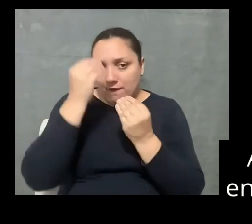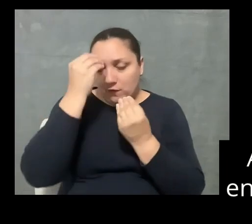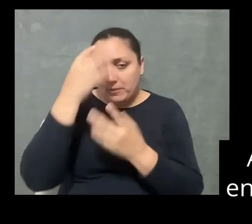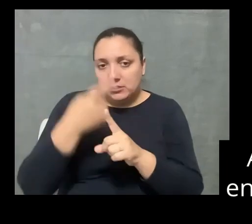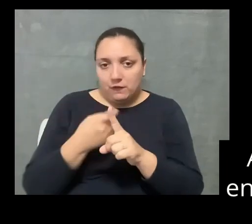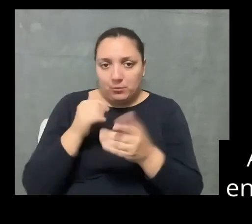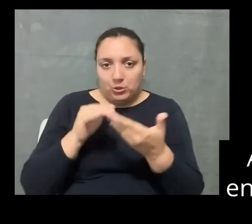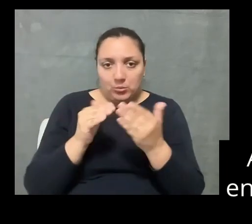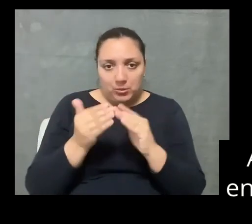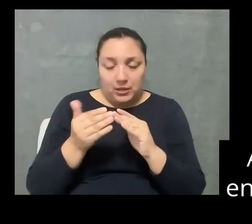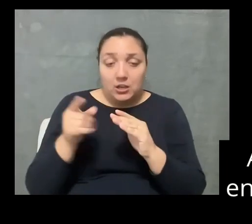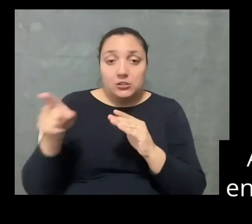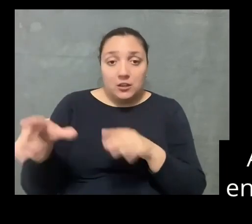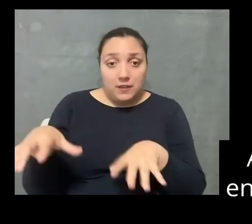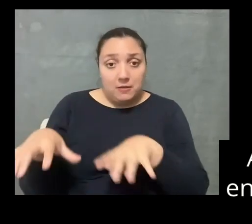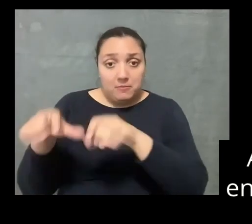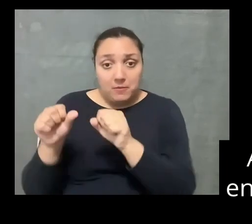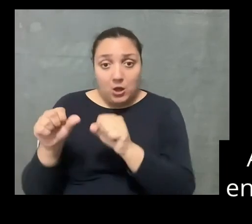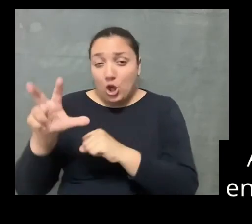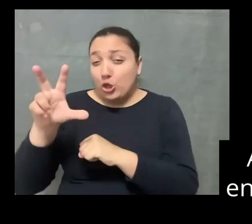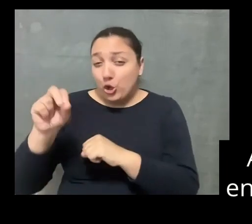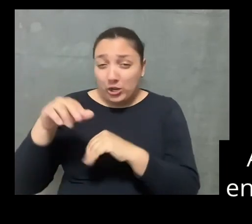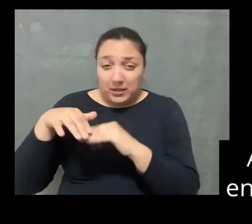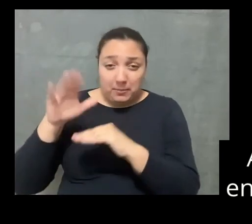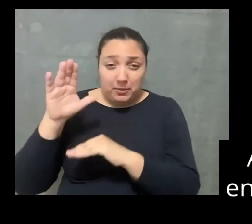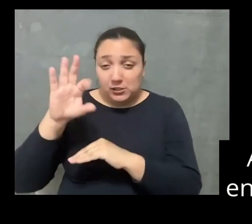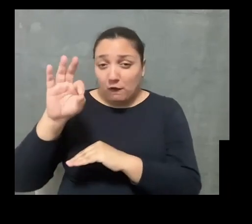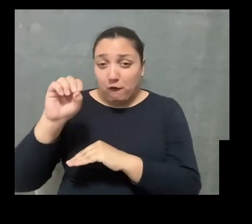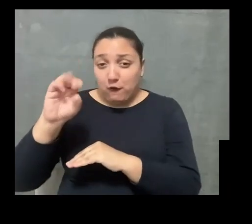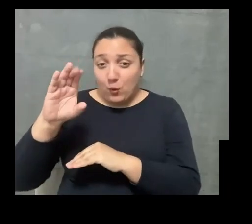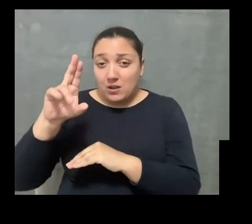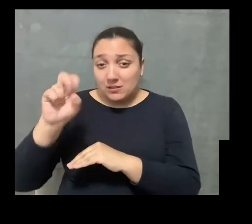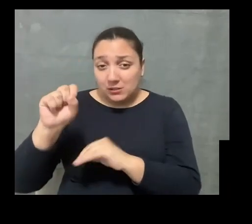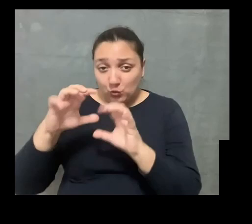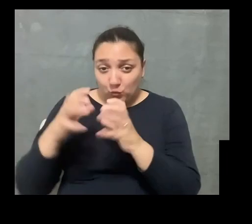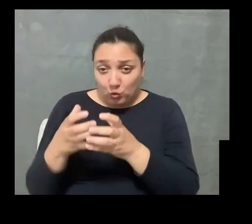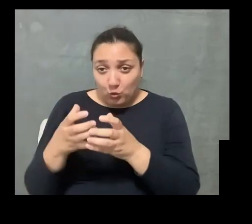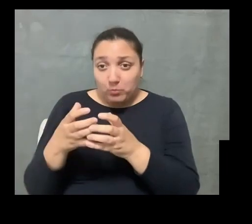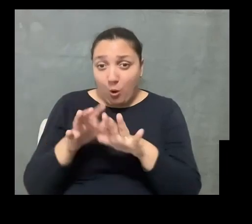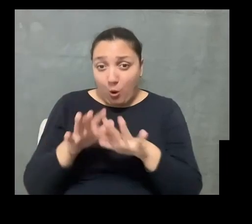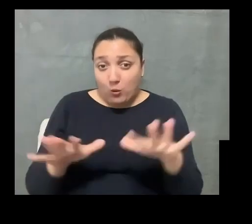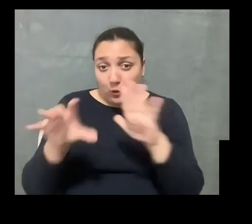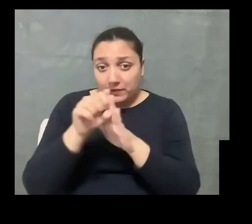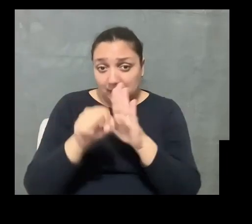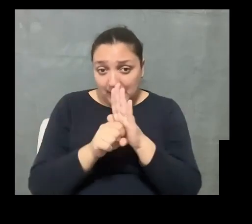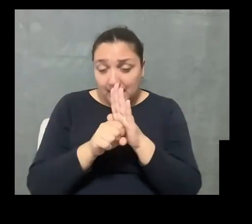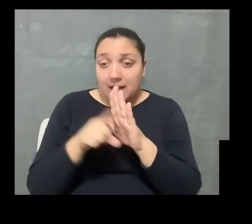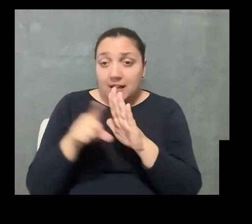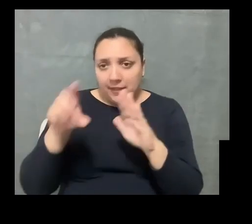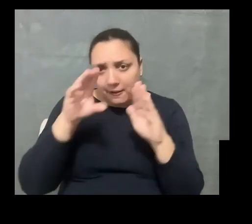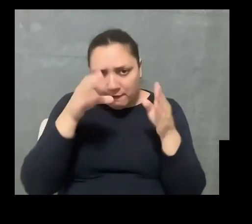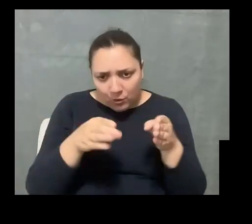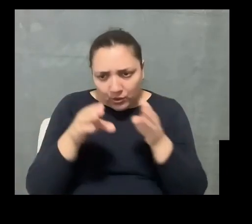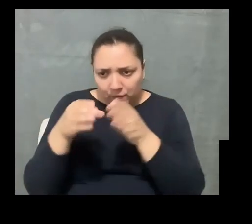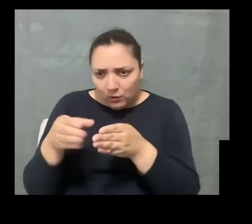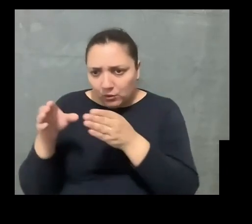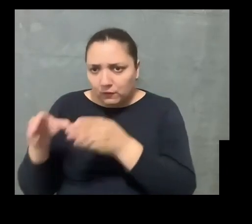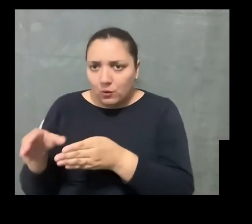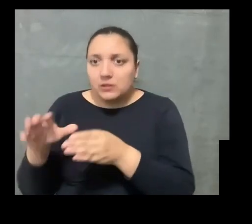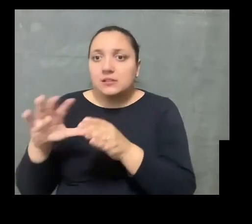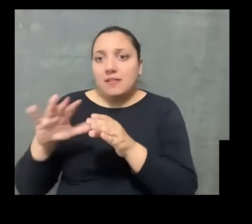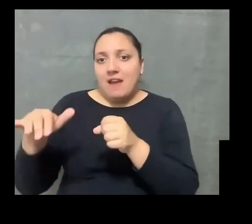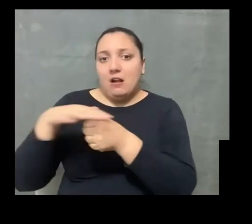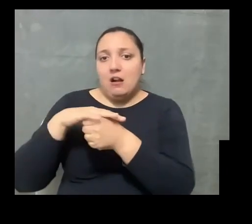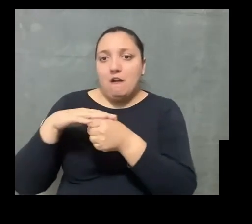they are convening 30 plus focus groups across the state. And each of those focus groups are centered on a covered population. So we're